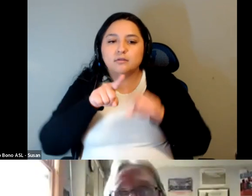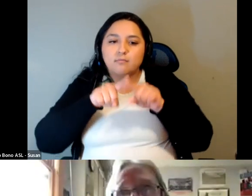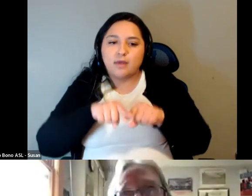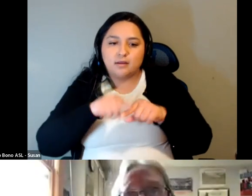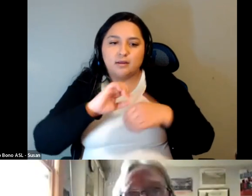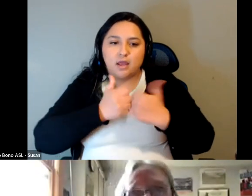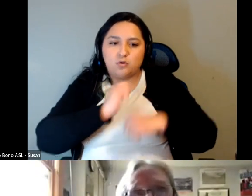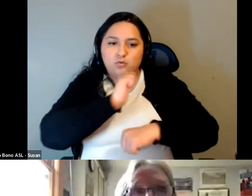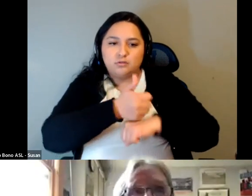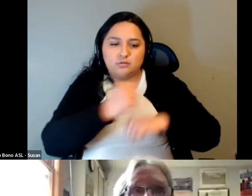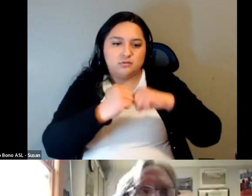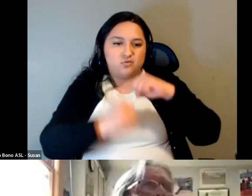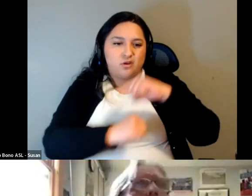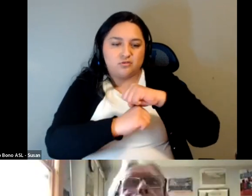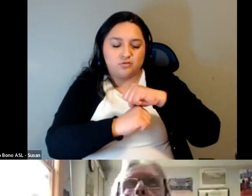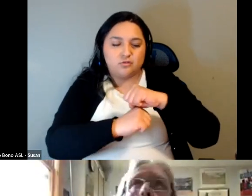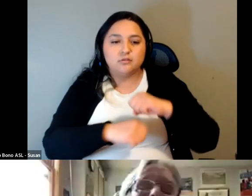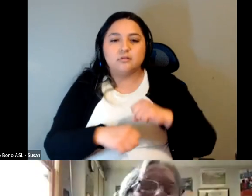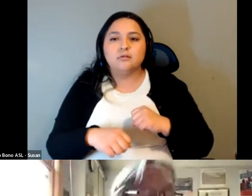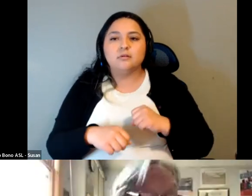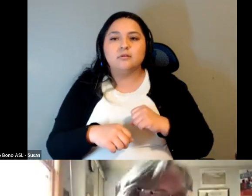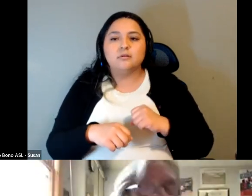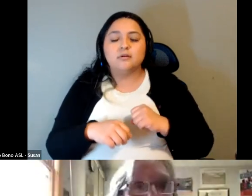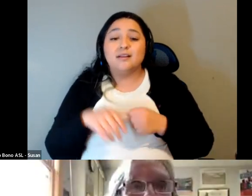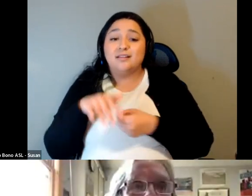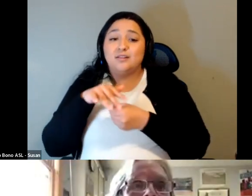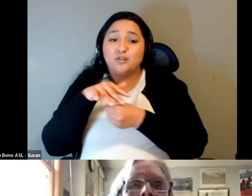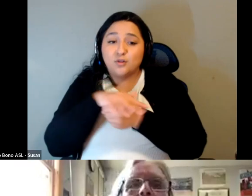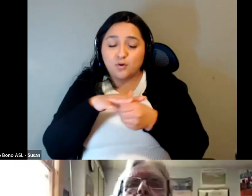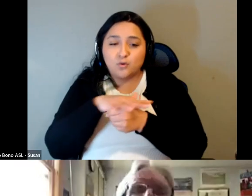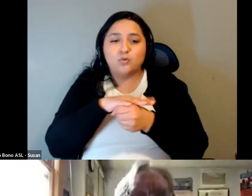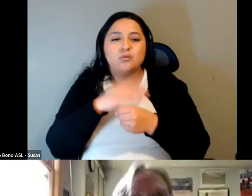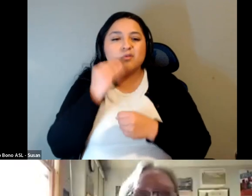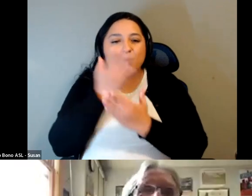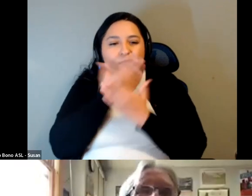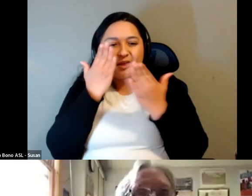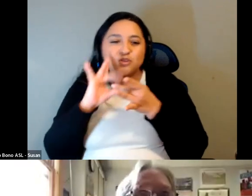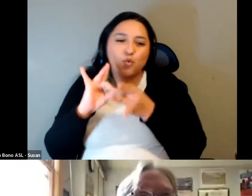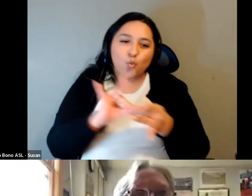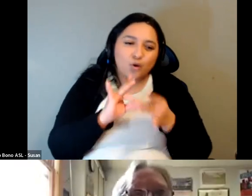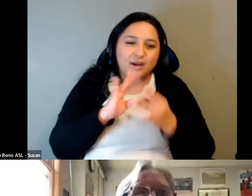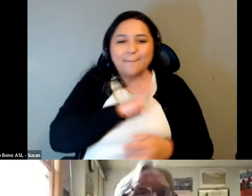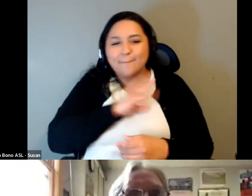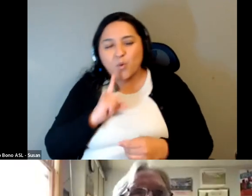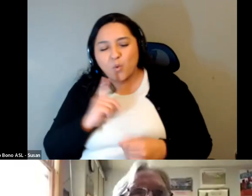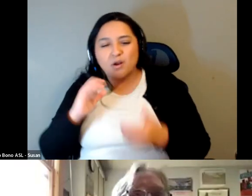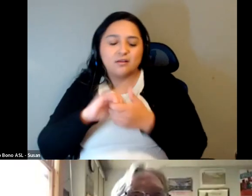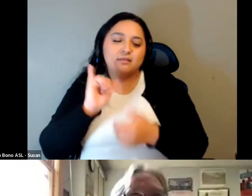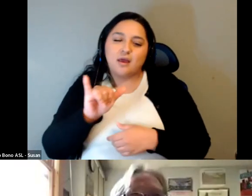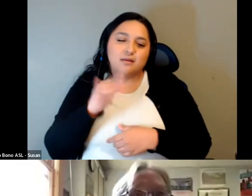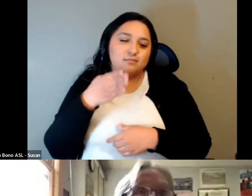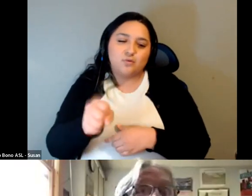it's unfortunate, the community advisory, but the local homeless coordinating boards, that's bullshit. I mean, HUD's